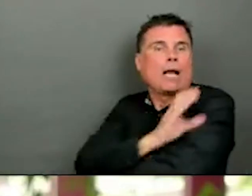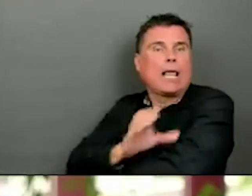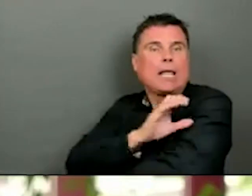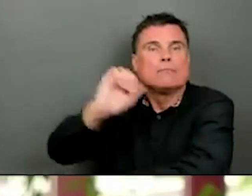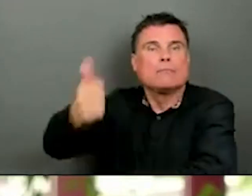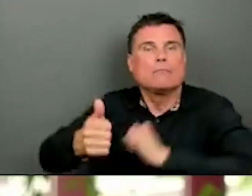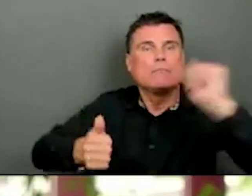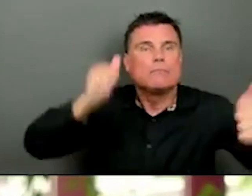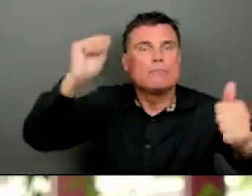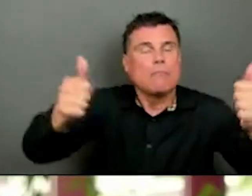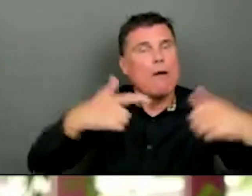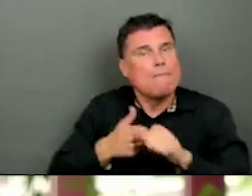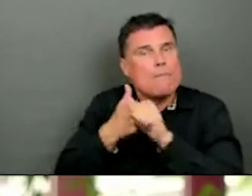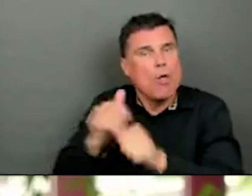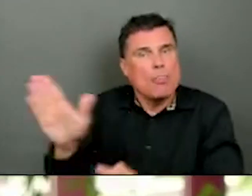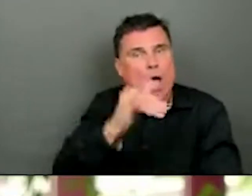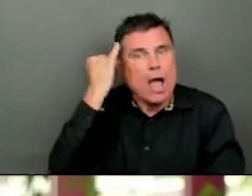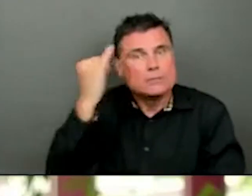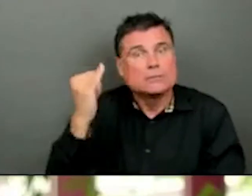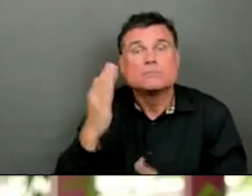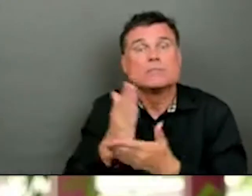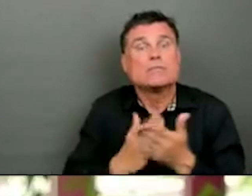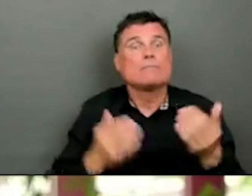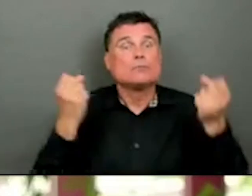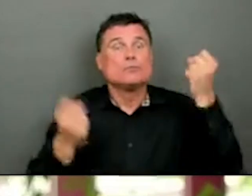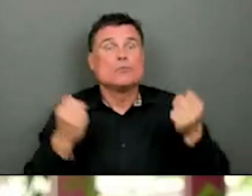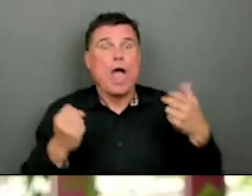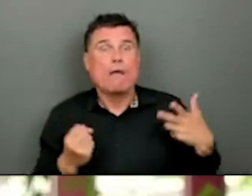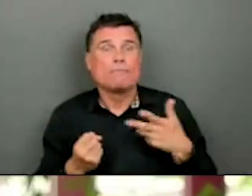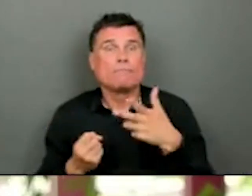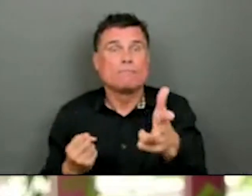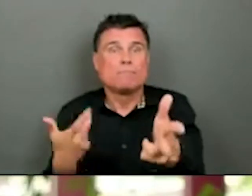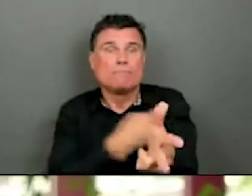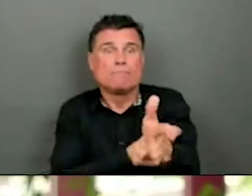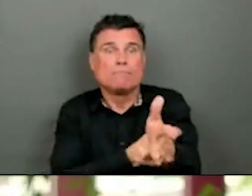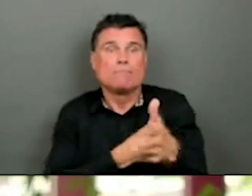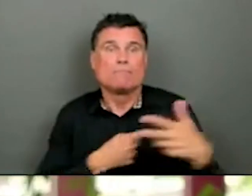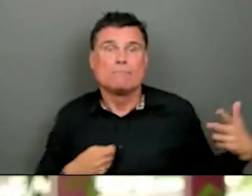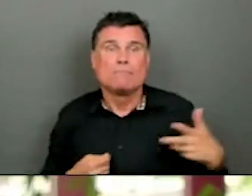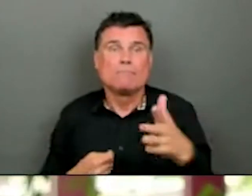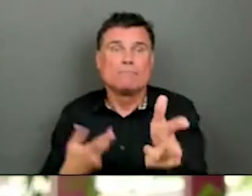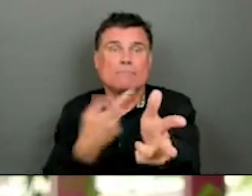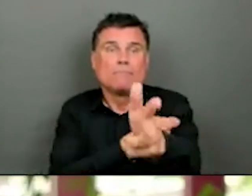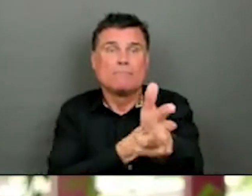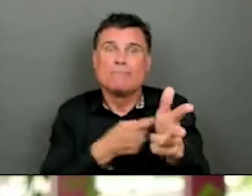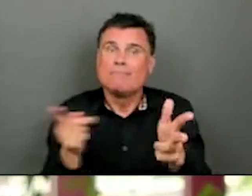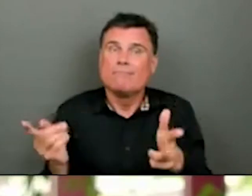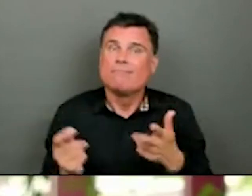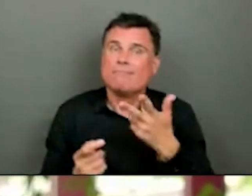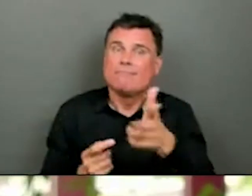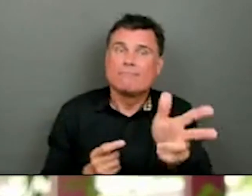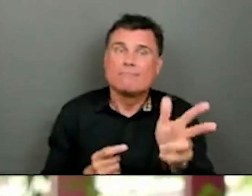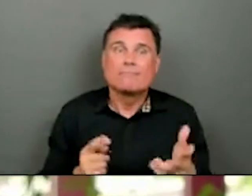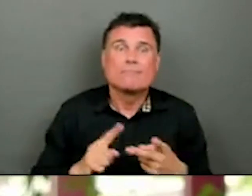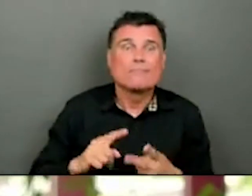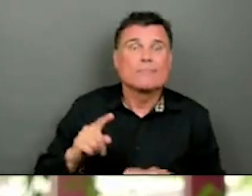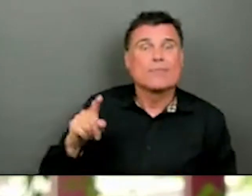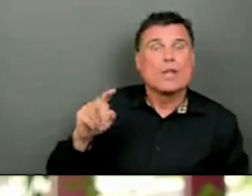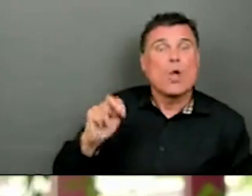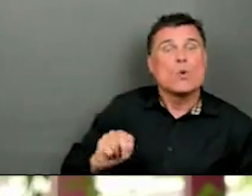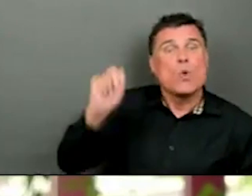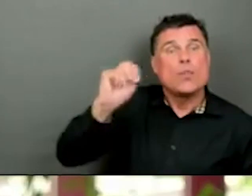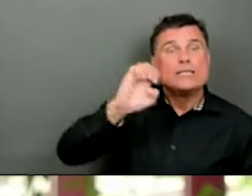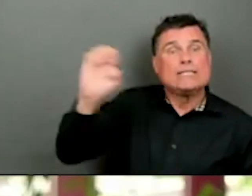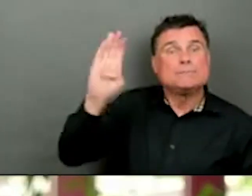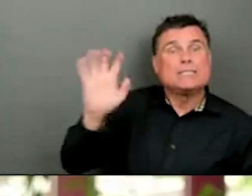the drive-through clinics in some of the areas. And we know in the northeast, there's a number of smaller communities spread out